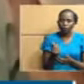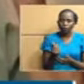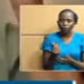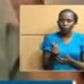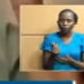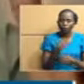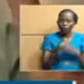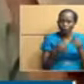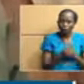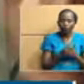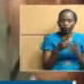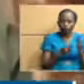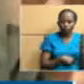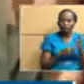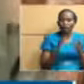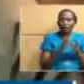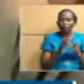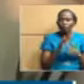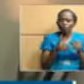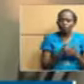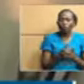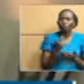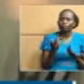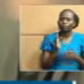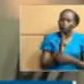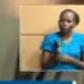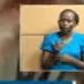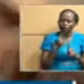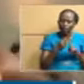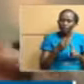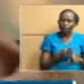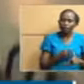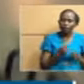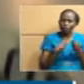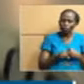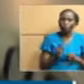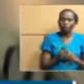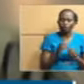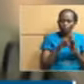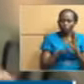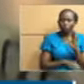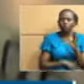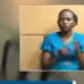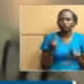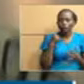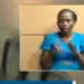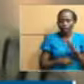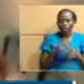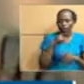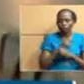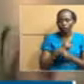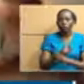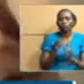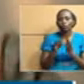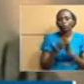NUSAF, these are billions of money. CADIP, billions of money. These are formative programs, are social protection interventions. Thank you. And if you like,